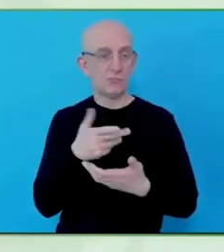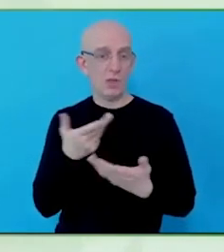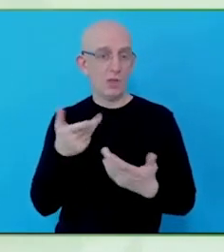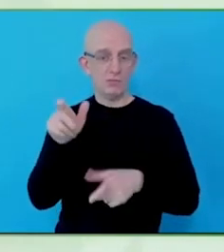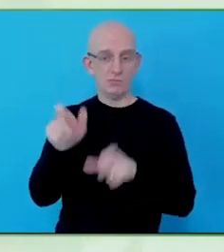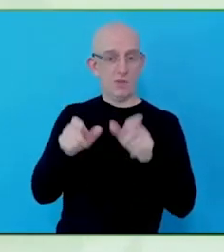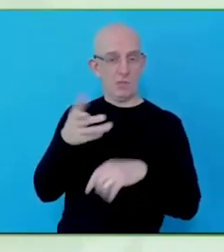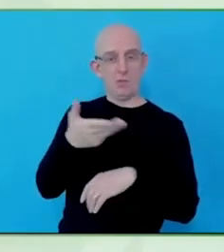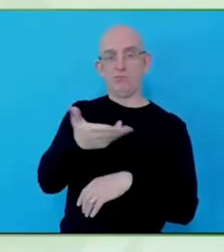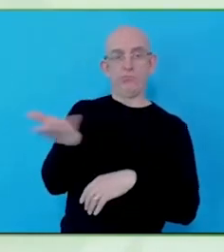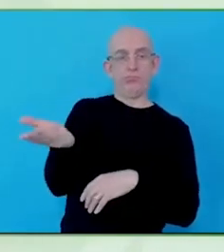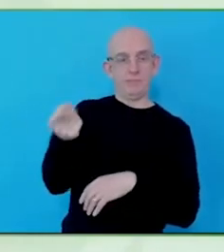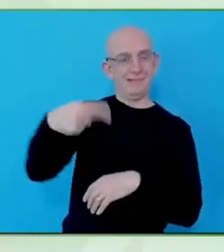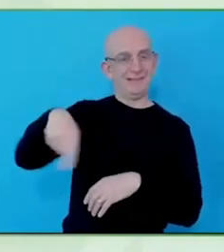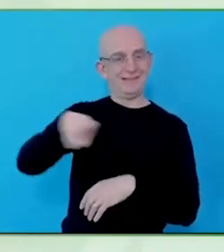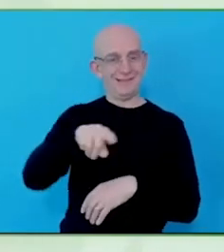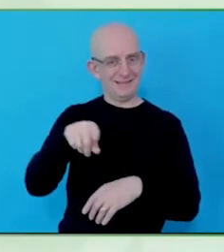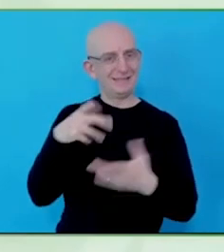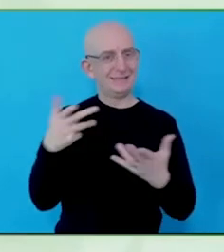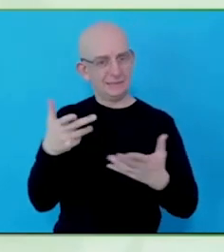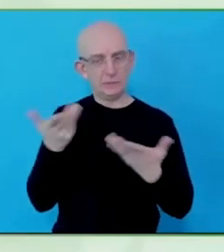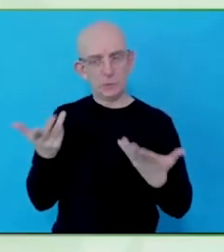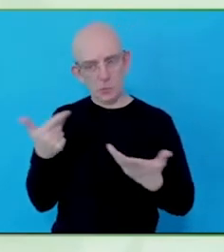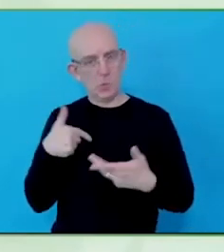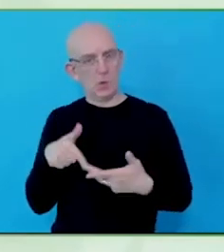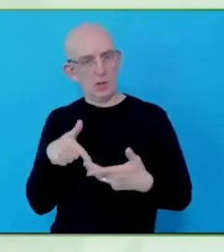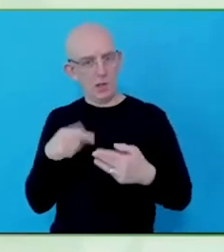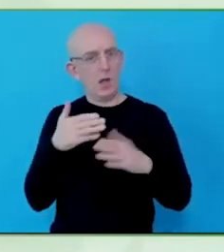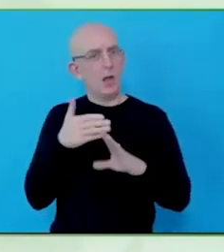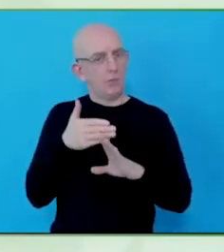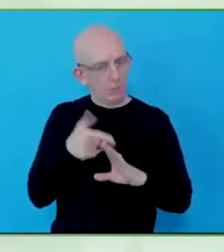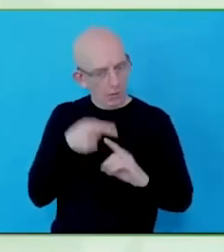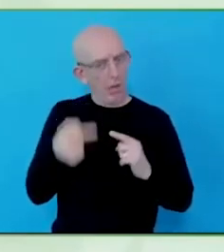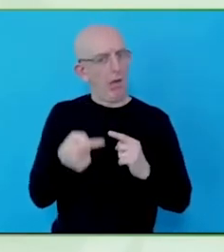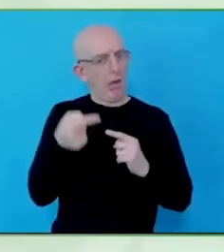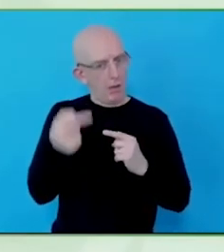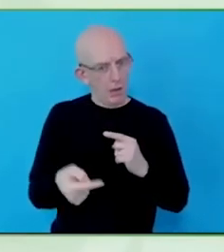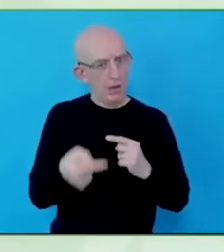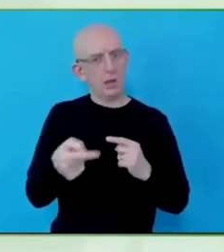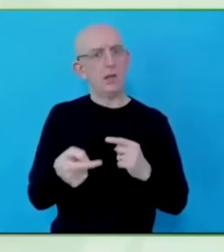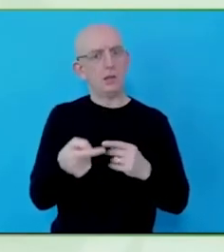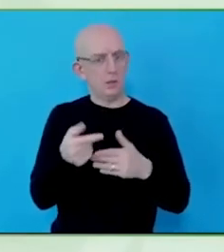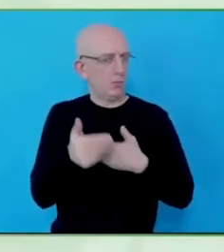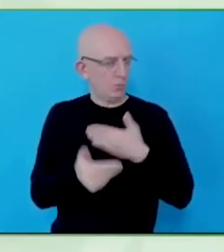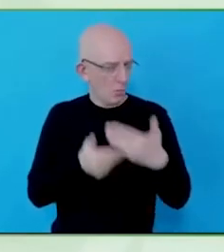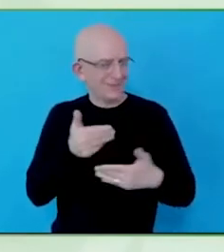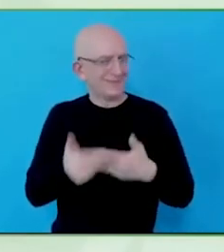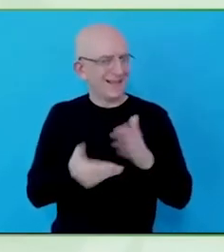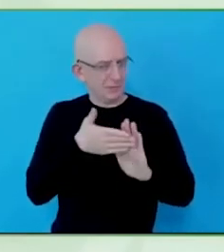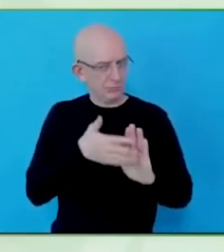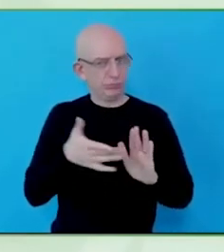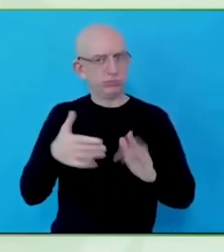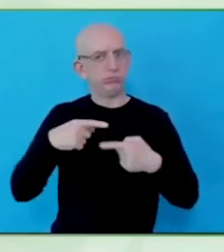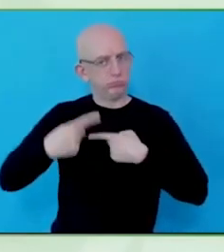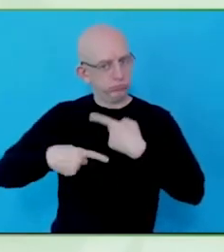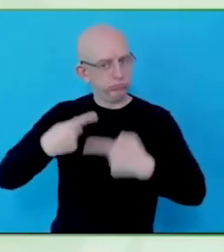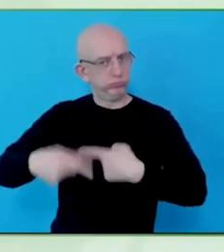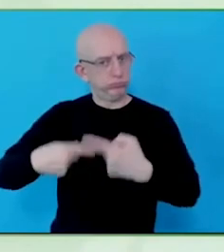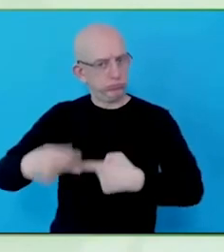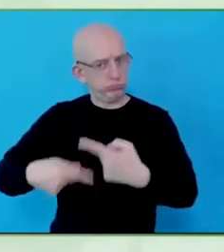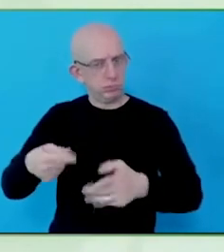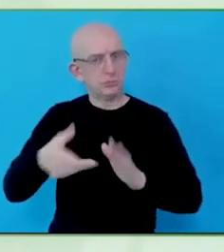to come back. So to what extent are you a solution provider and to what extent are you also a consultant?